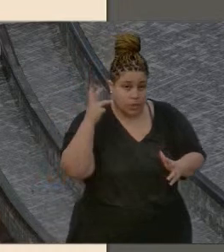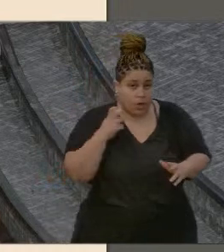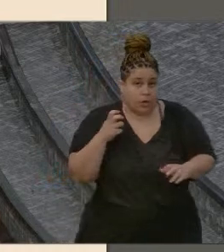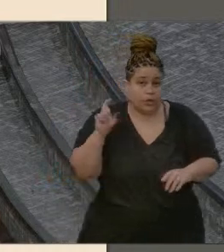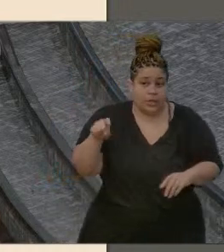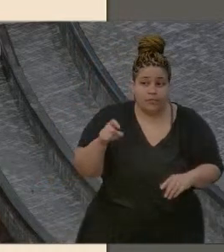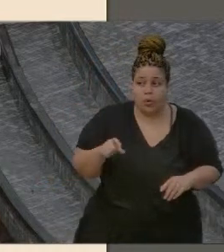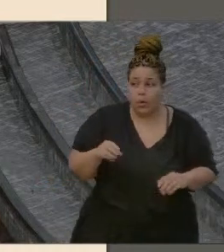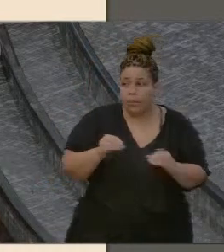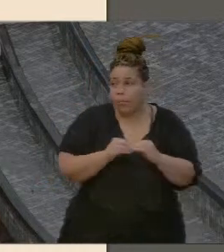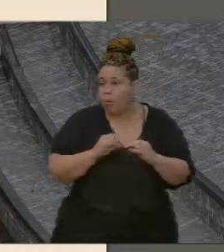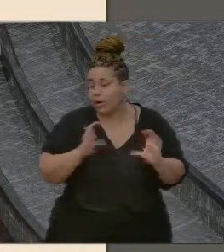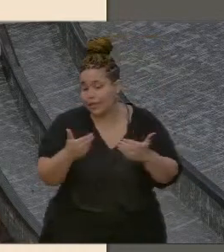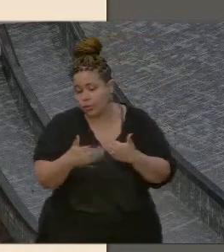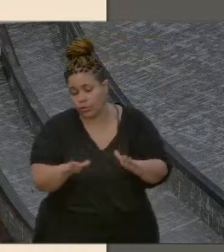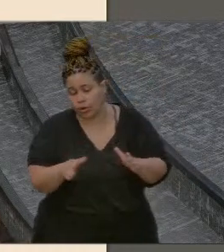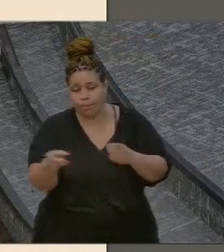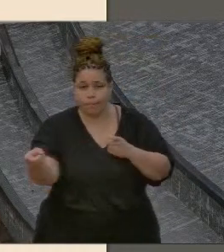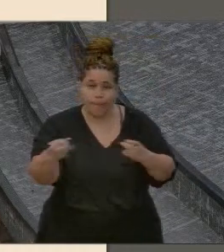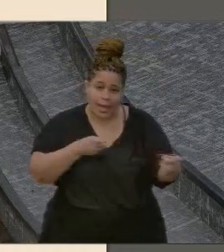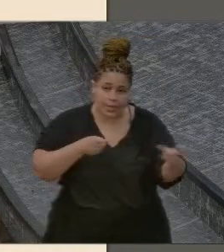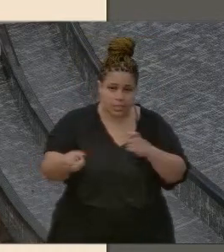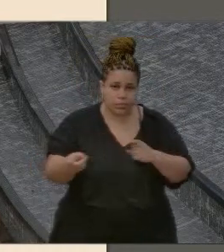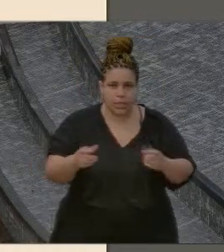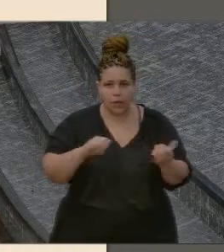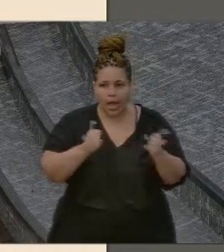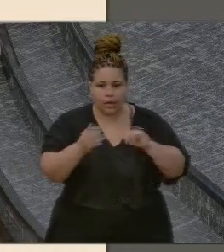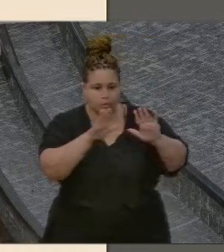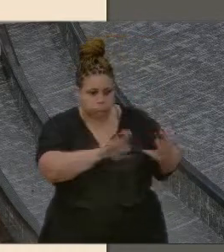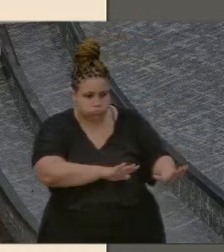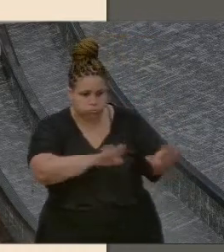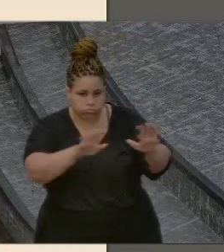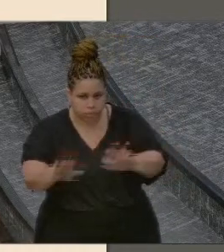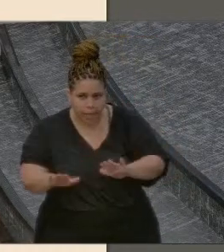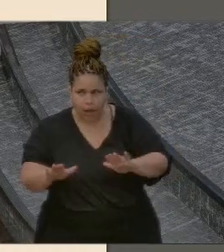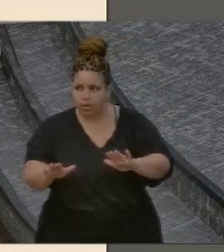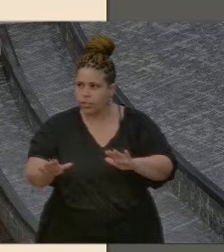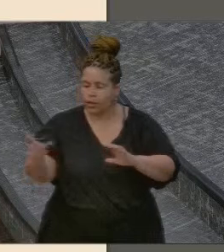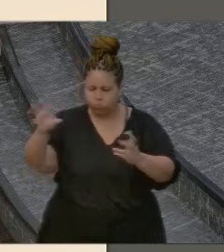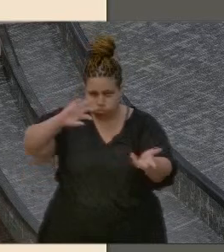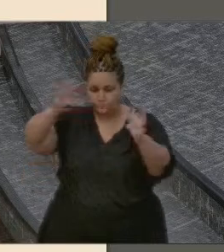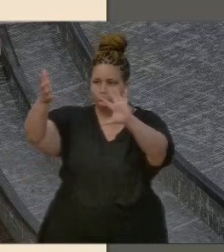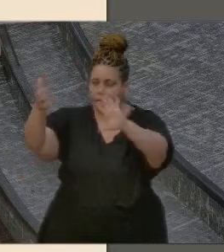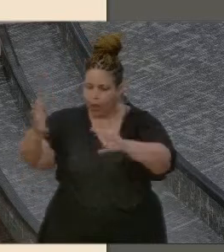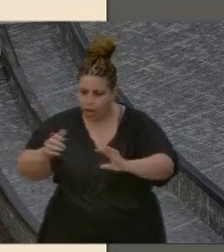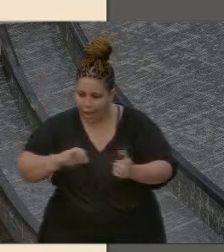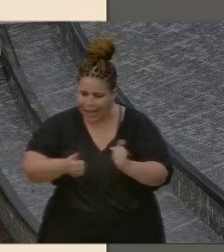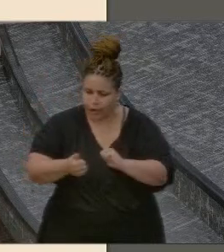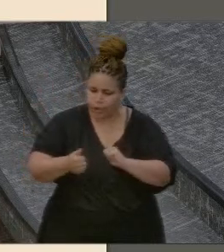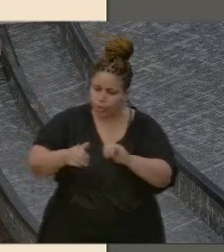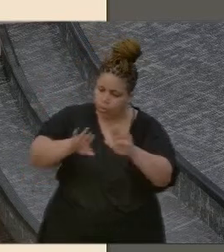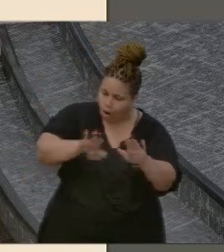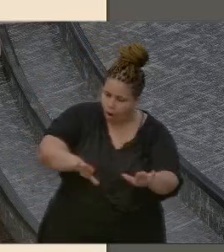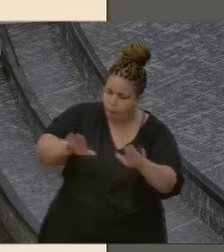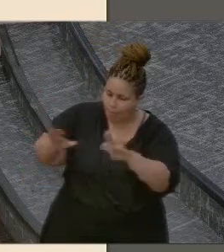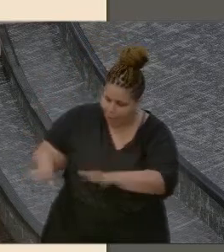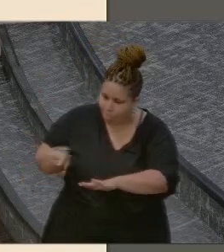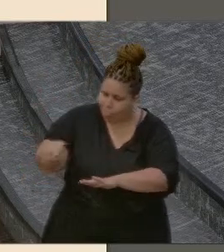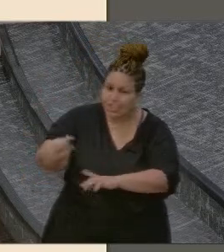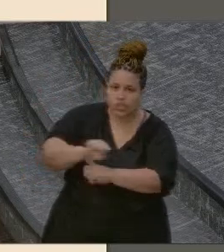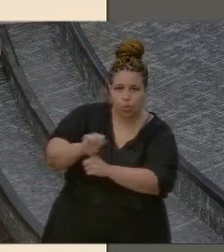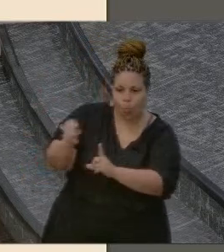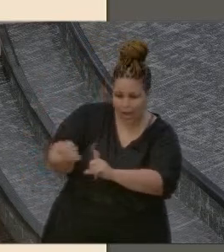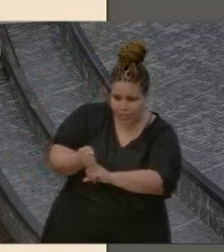classroom management, de-escalation strategies, trauma-informed. So I know Dr. Outlay and her team has been